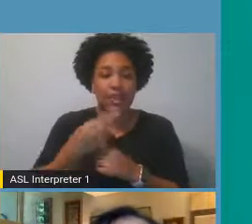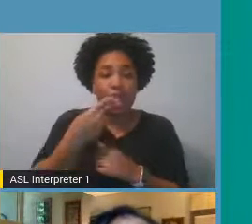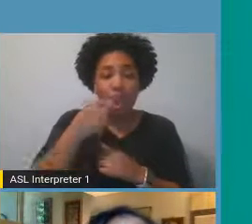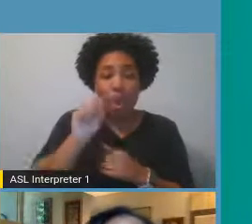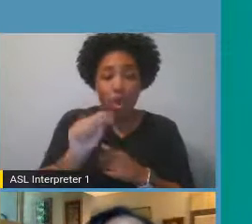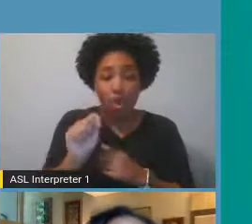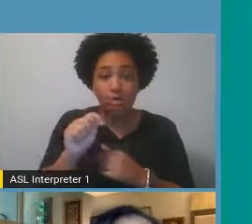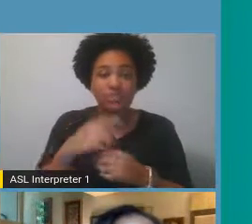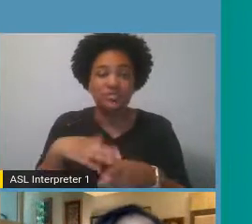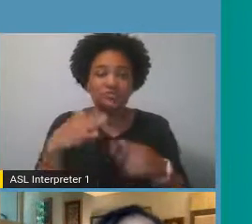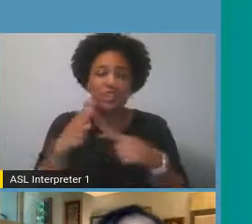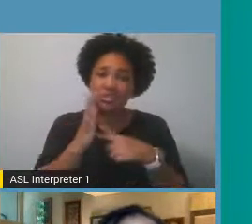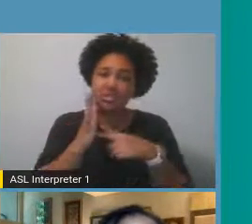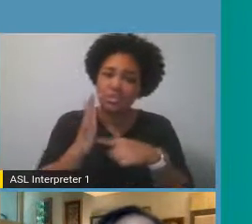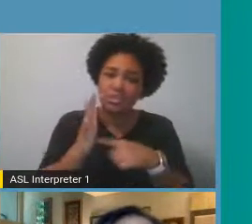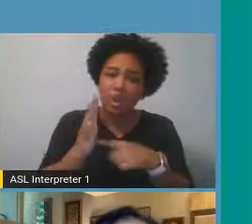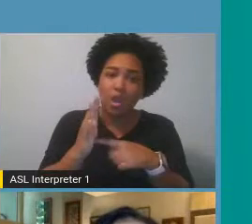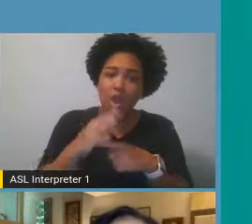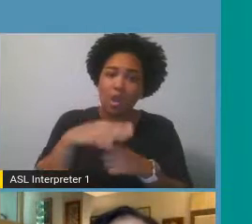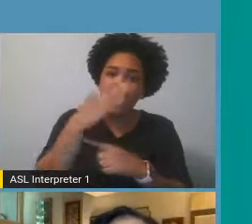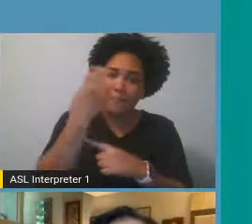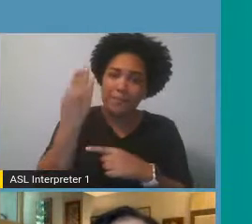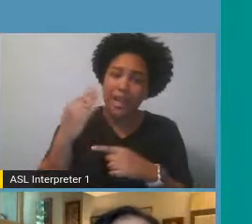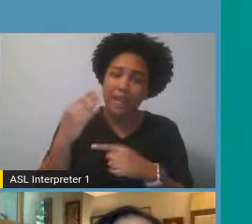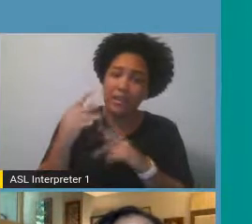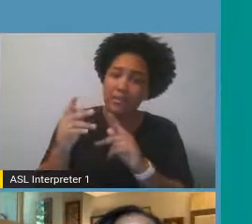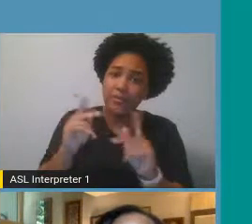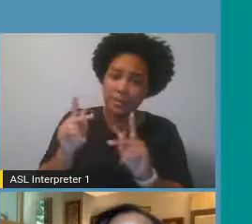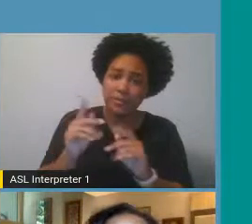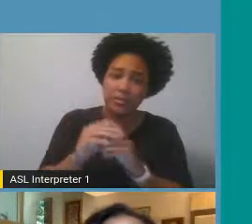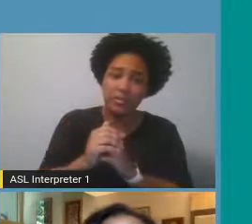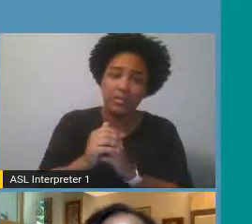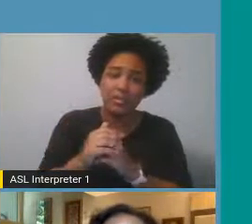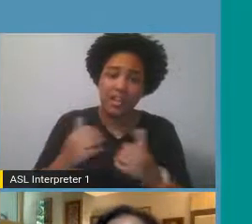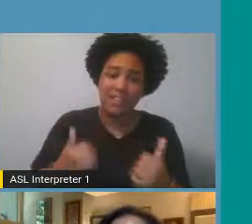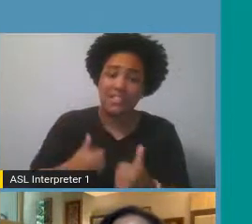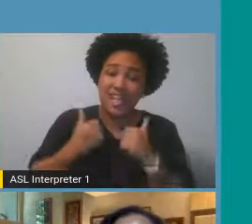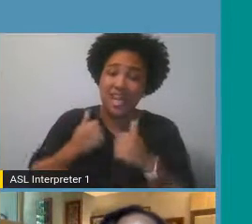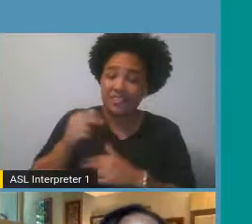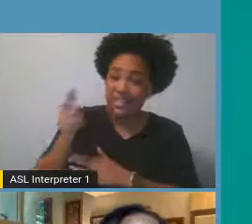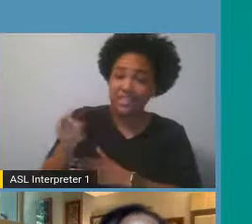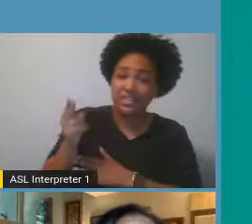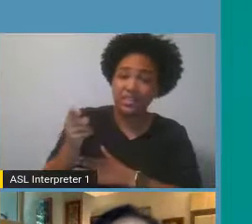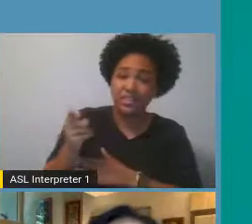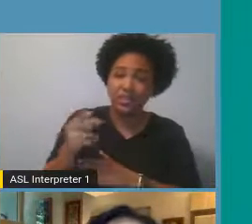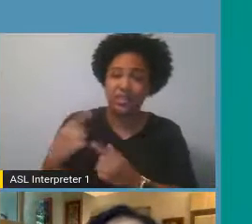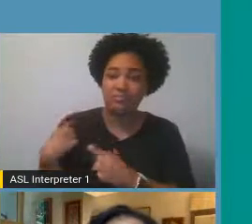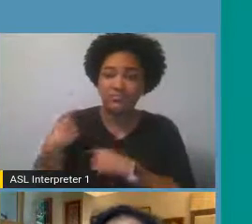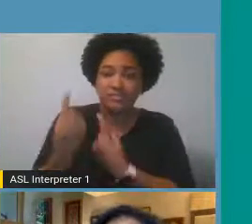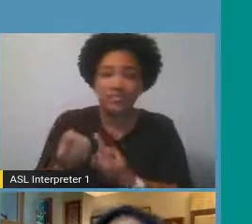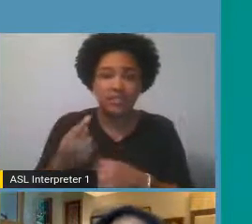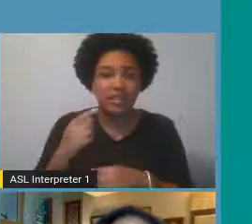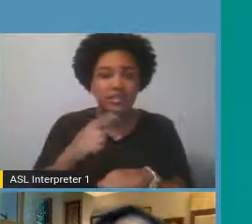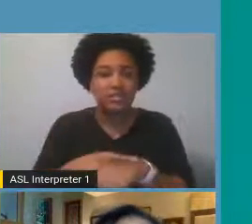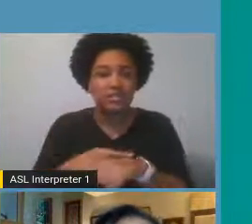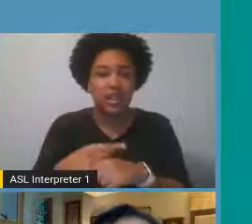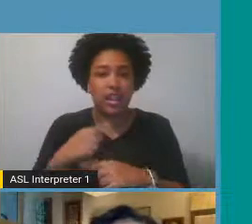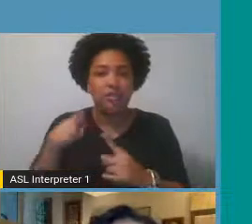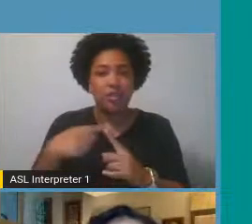to show African-American life and history during a time when the images